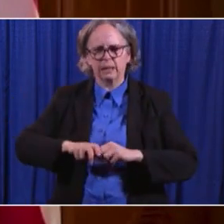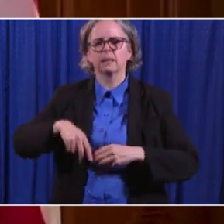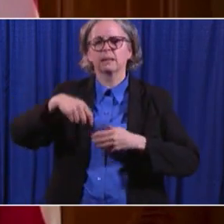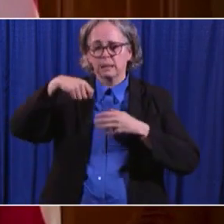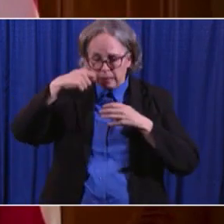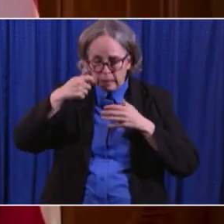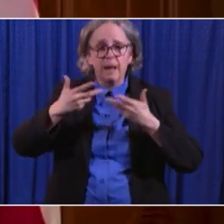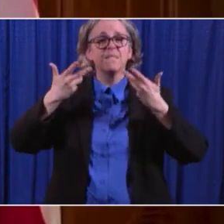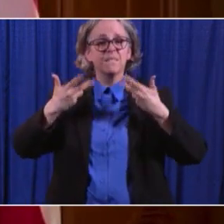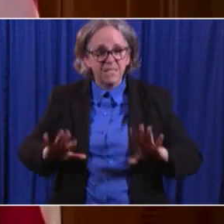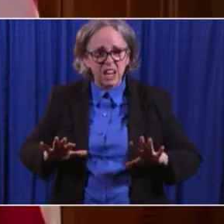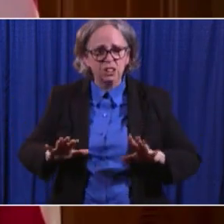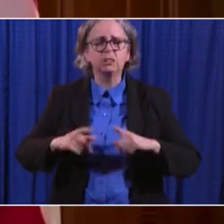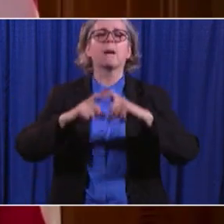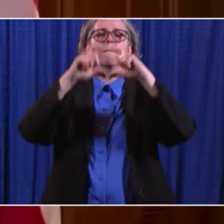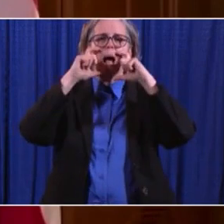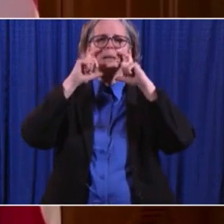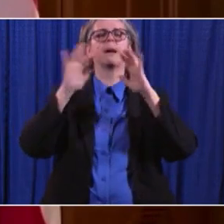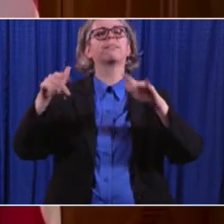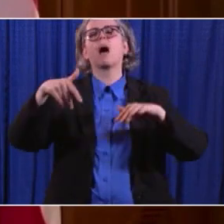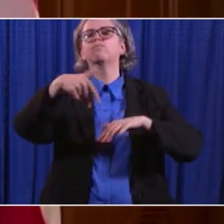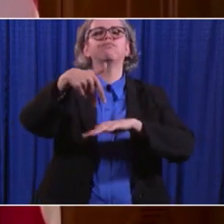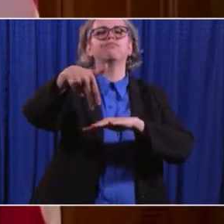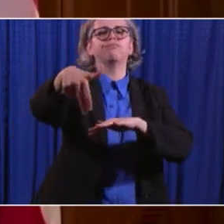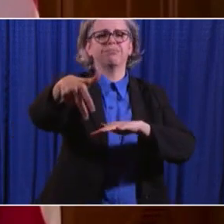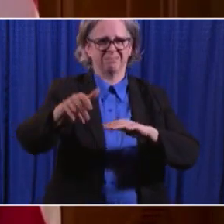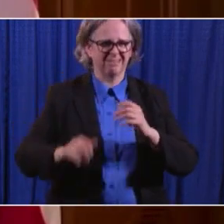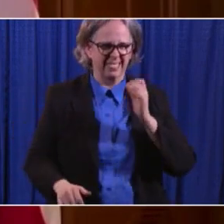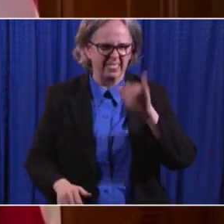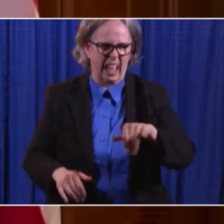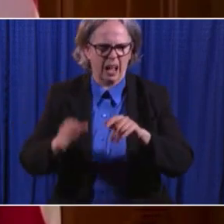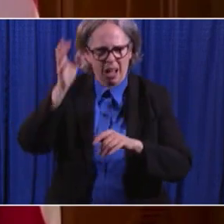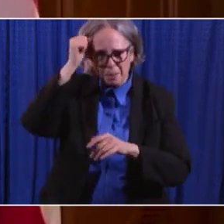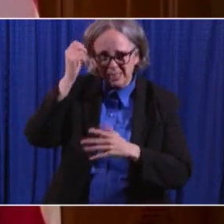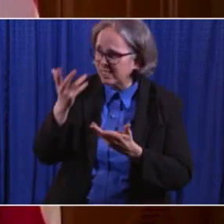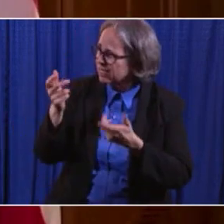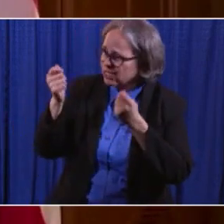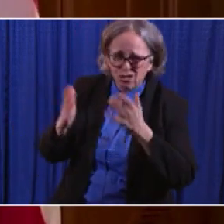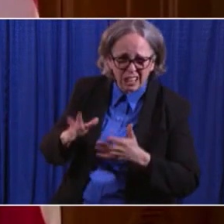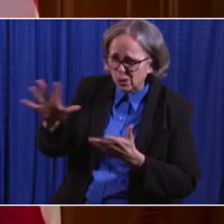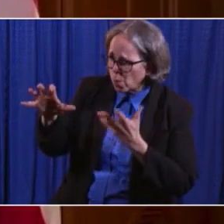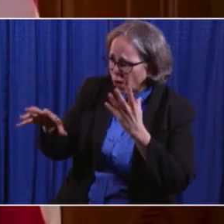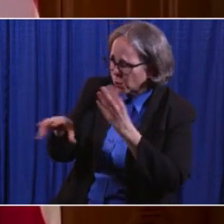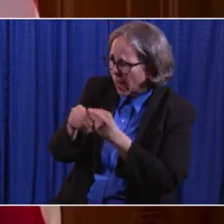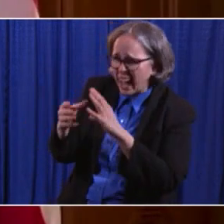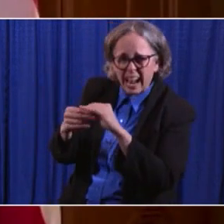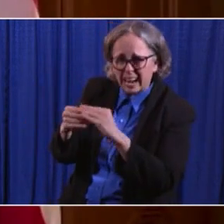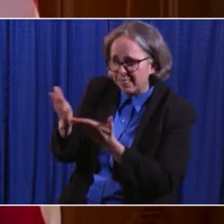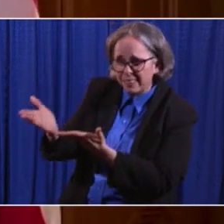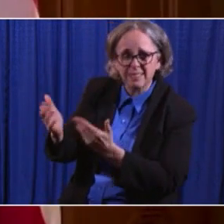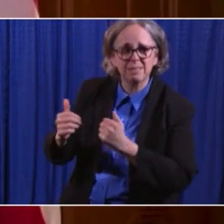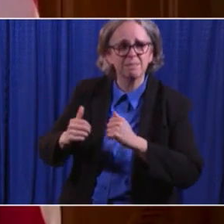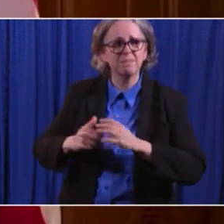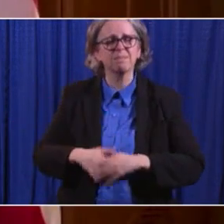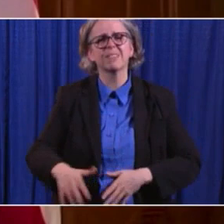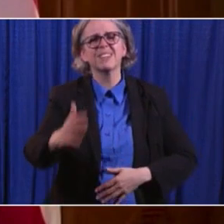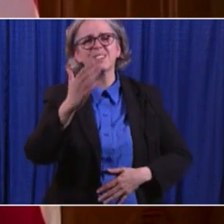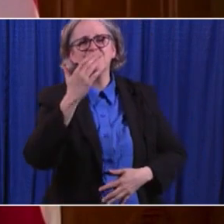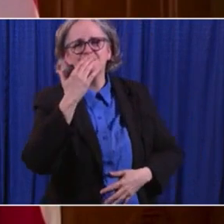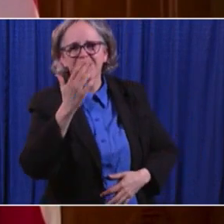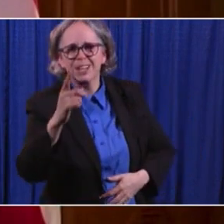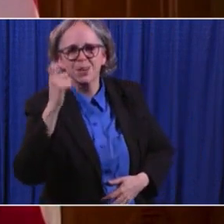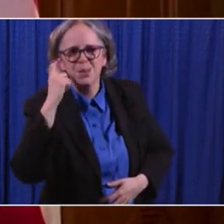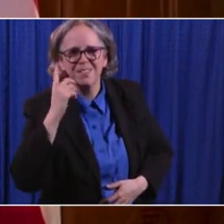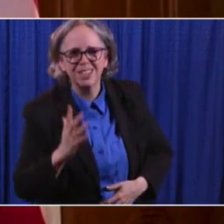basic common sense. I see the director on there. Director, do you want to add anything? Thank you, Governor. To